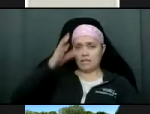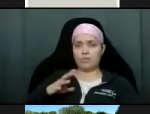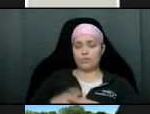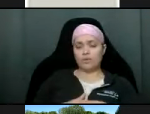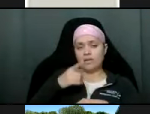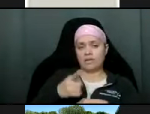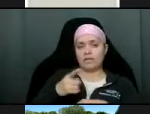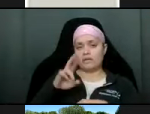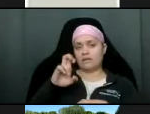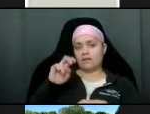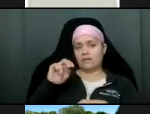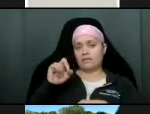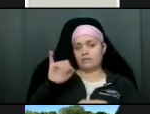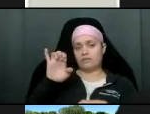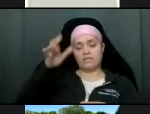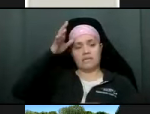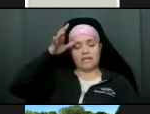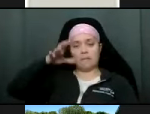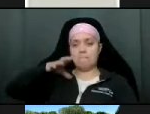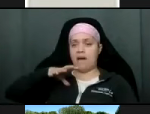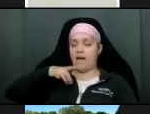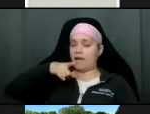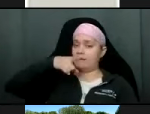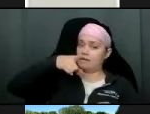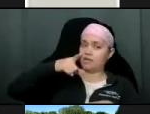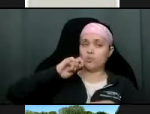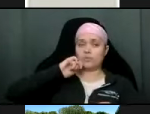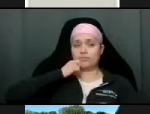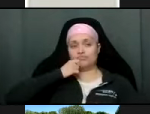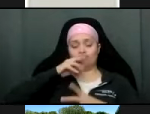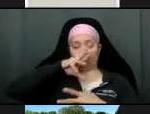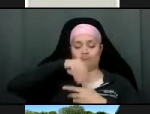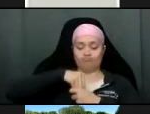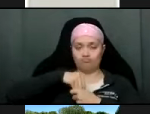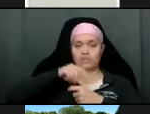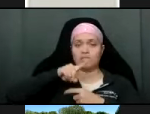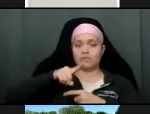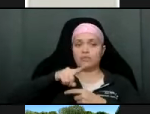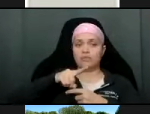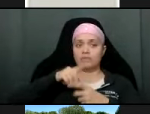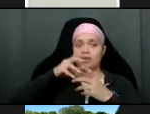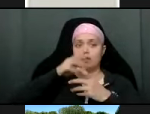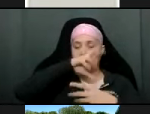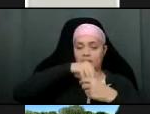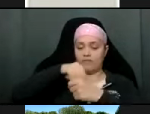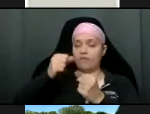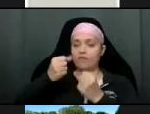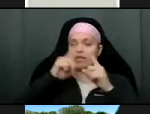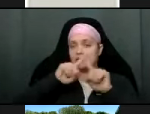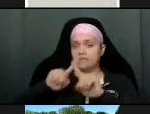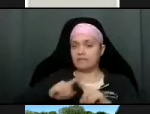man. He was quite intelligent, and he was into lots of things,